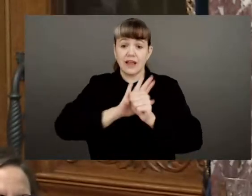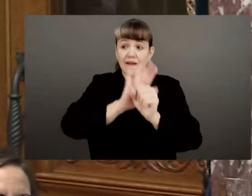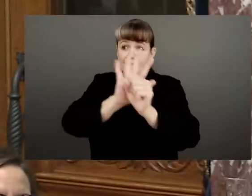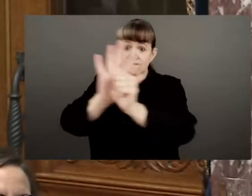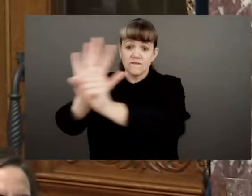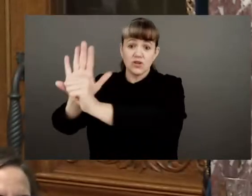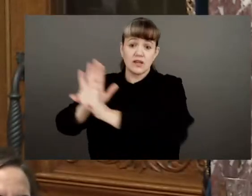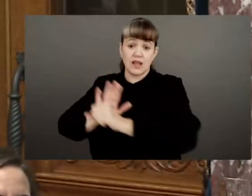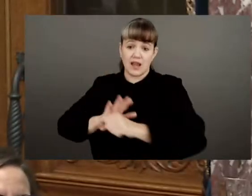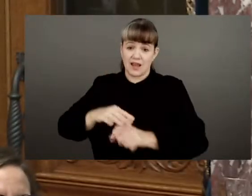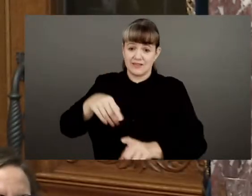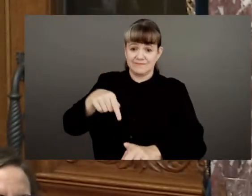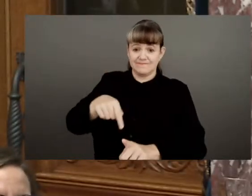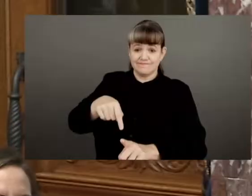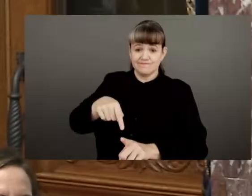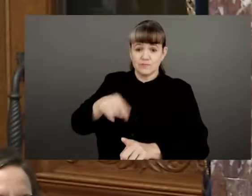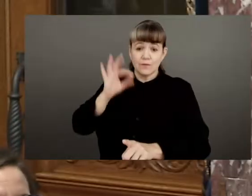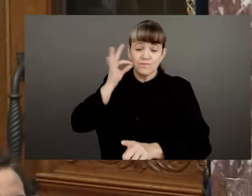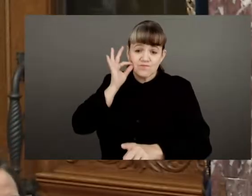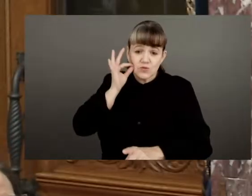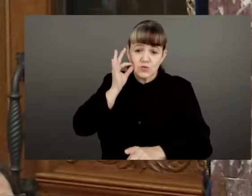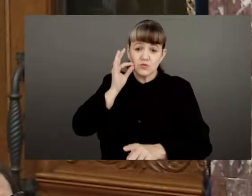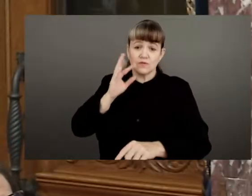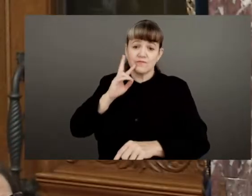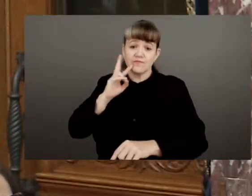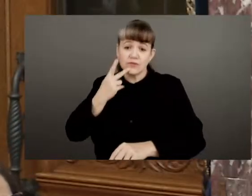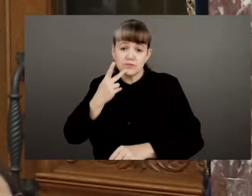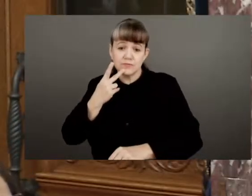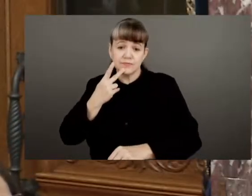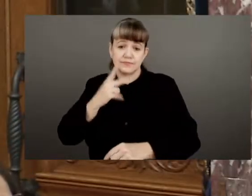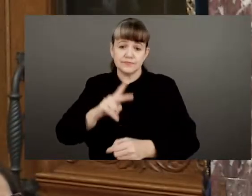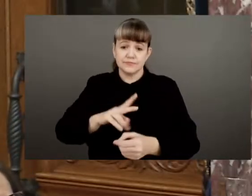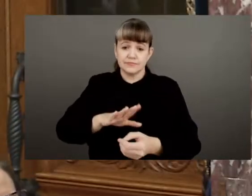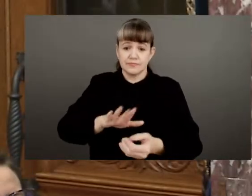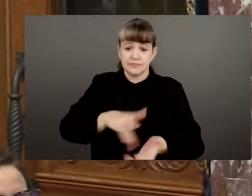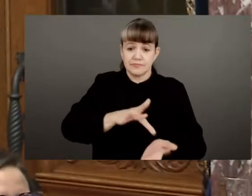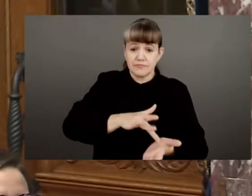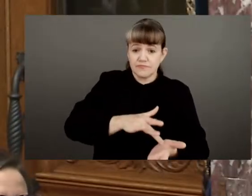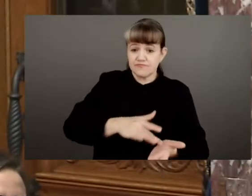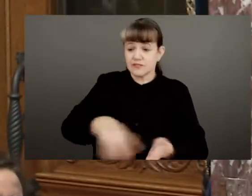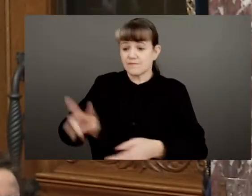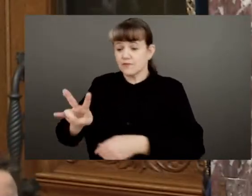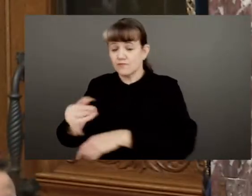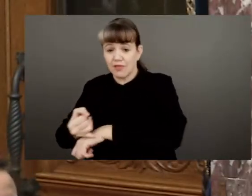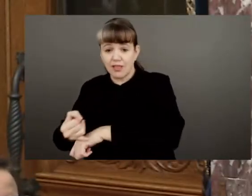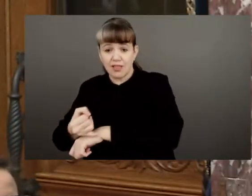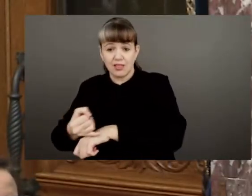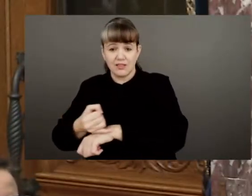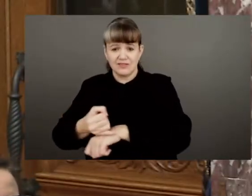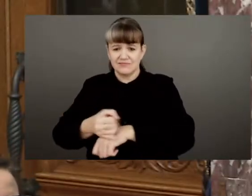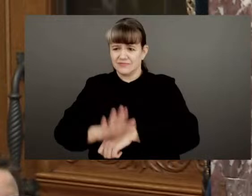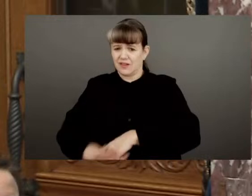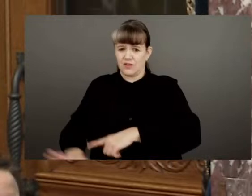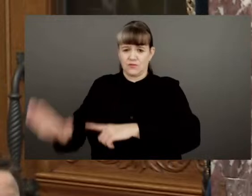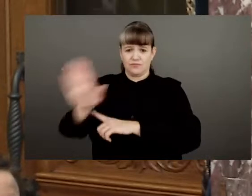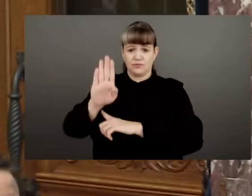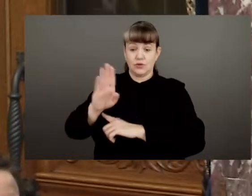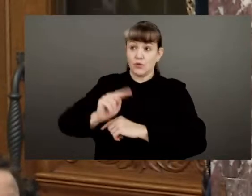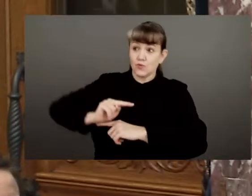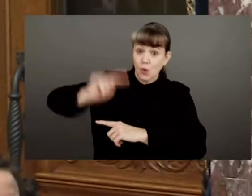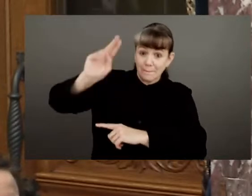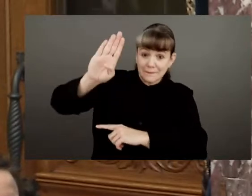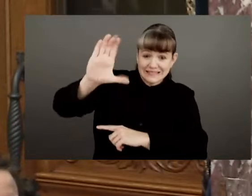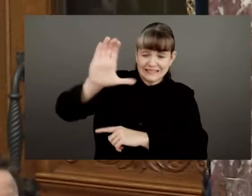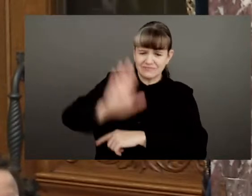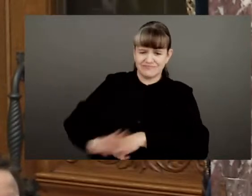of Vancouver Island, and the vast agriculture heartlands of northern BC. Your work sustains us all.